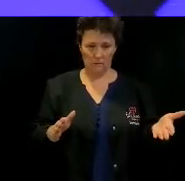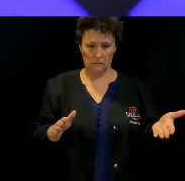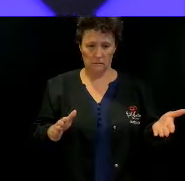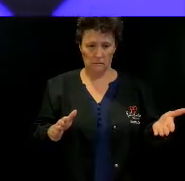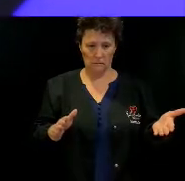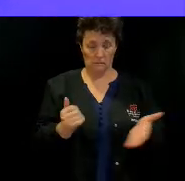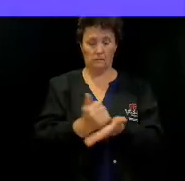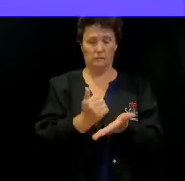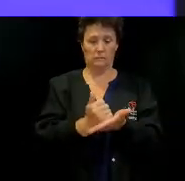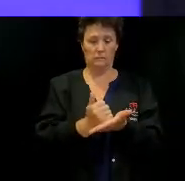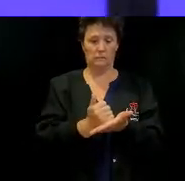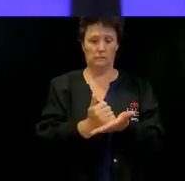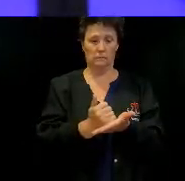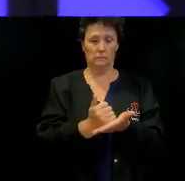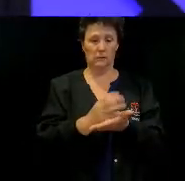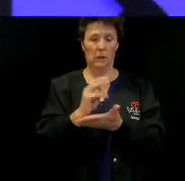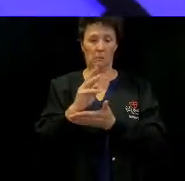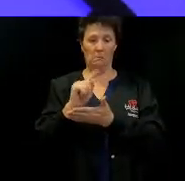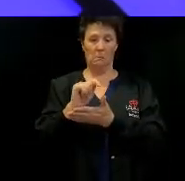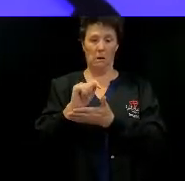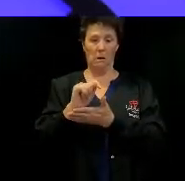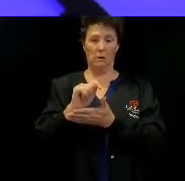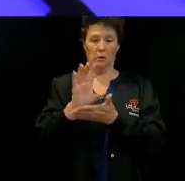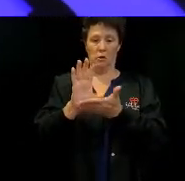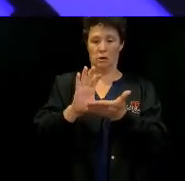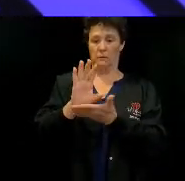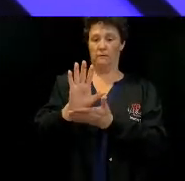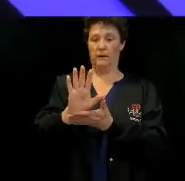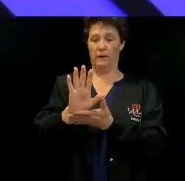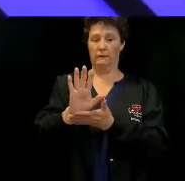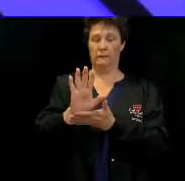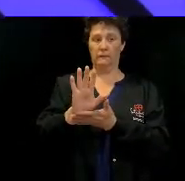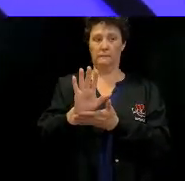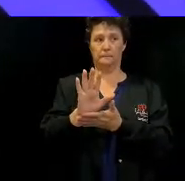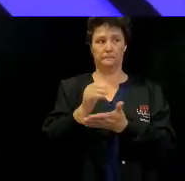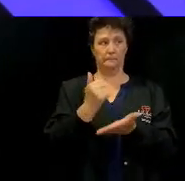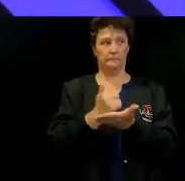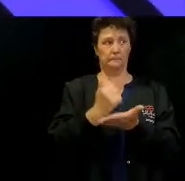Amen. Let's go over to Mark chapter 5. You guys all right? Can I get a good amen here?